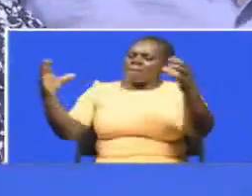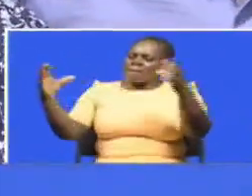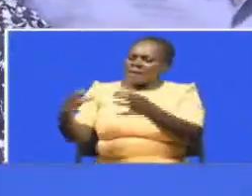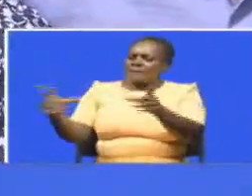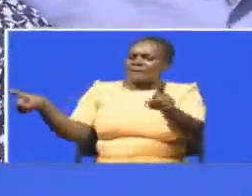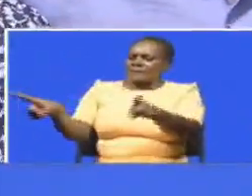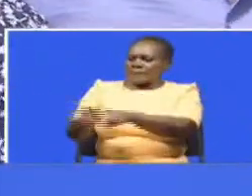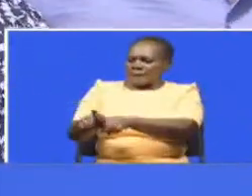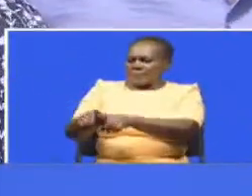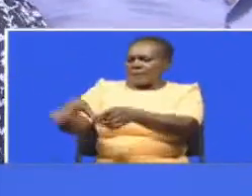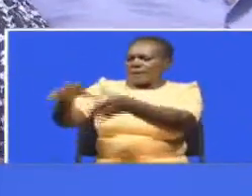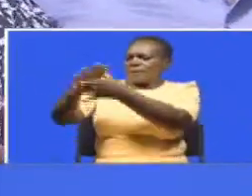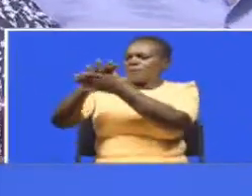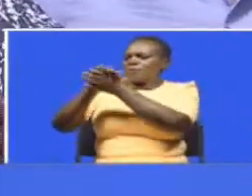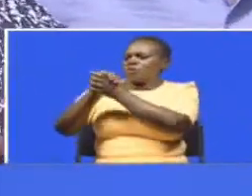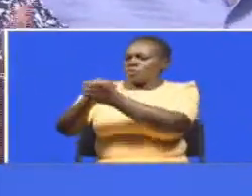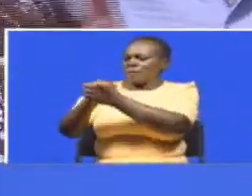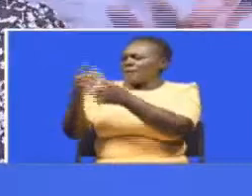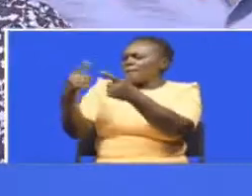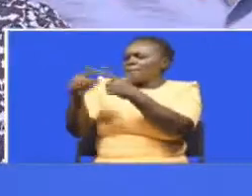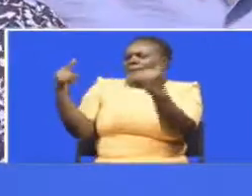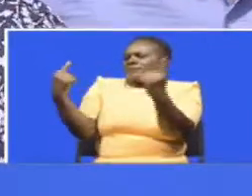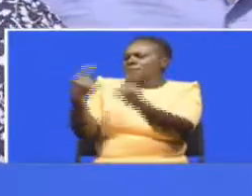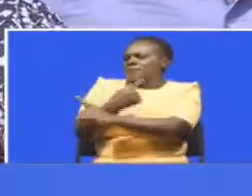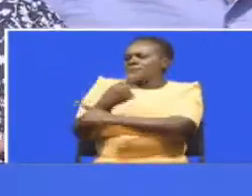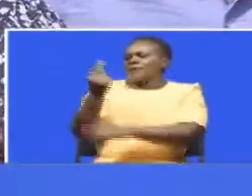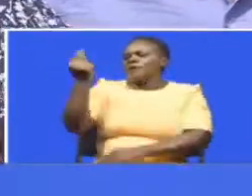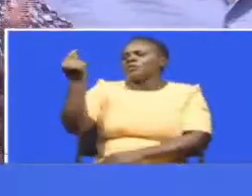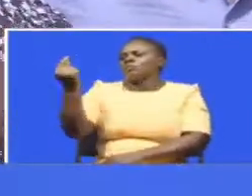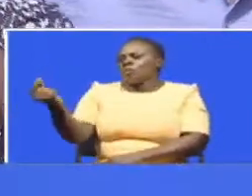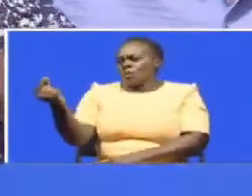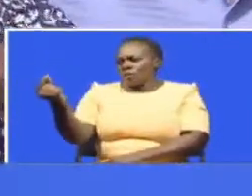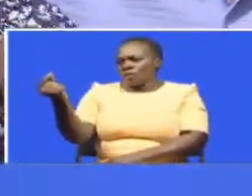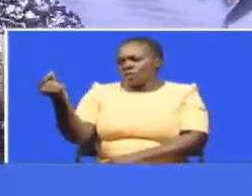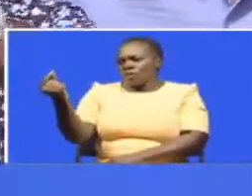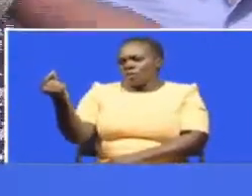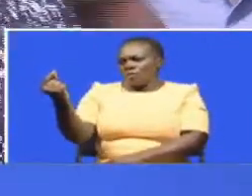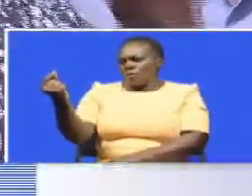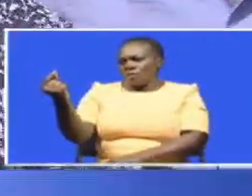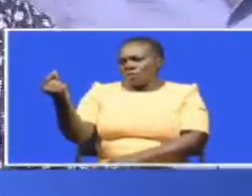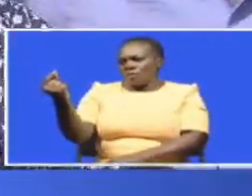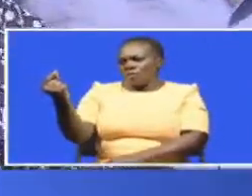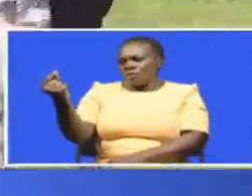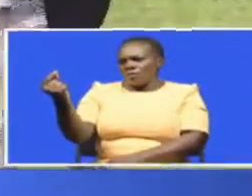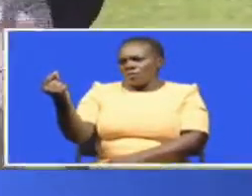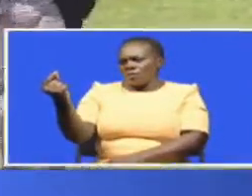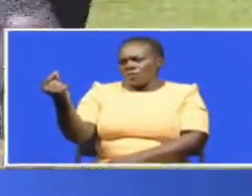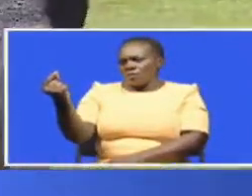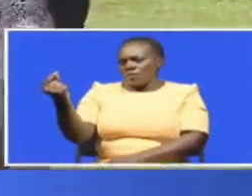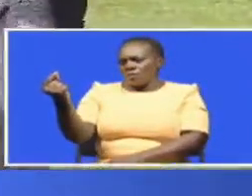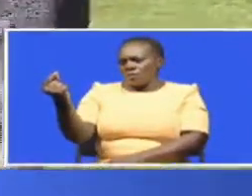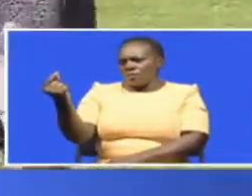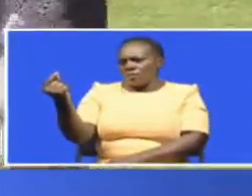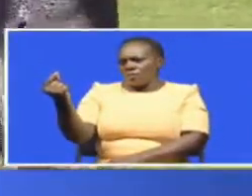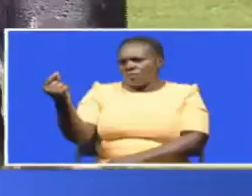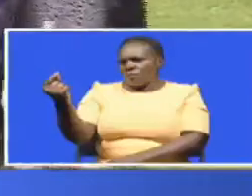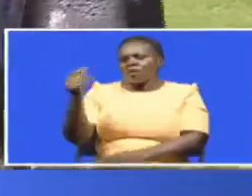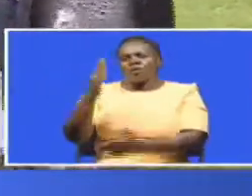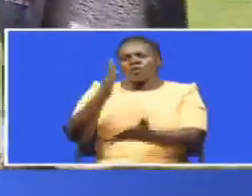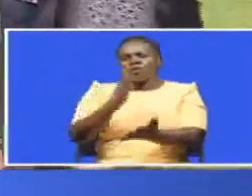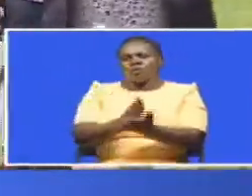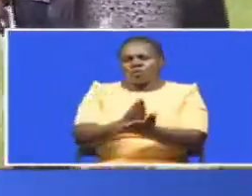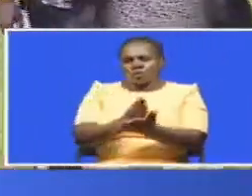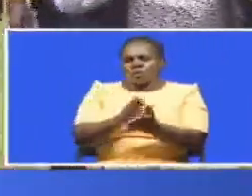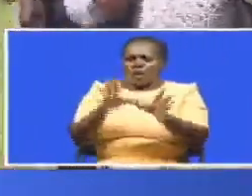chama kama ile ilikuwa ya Jubilee, lakini kwa style zingine tofauti. Despite